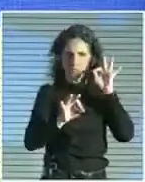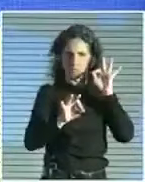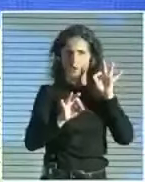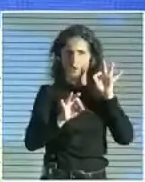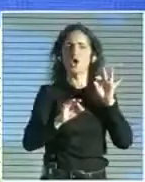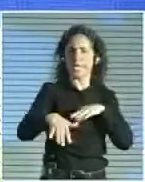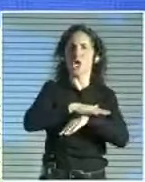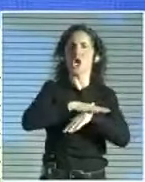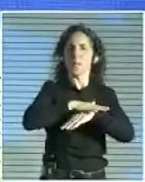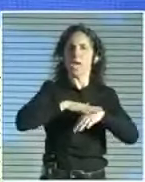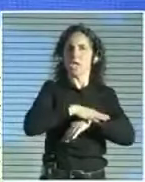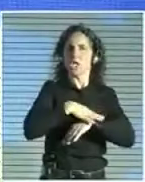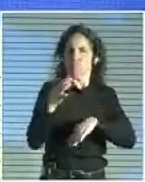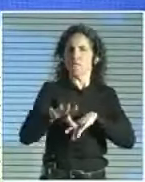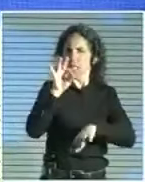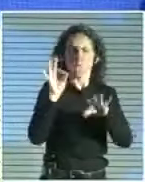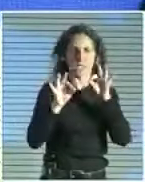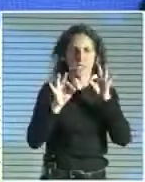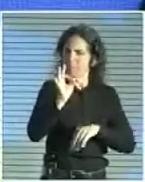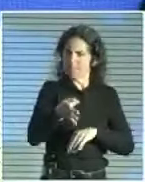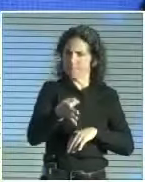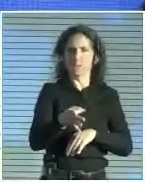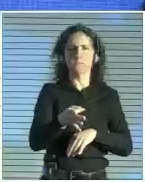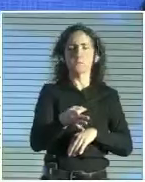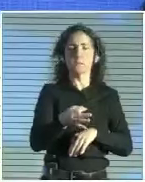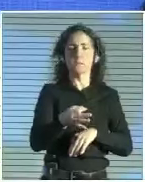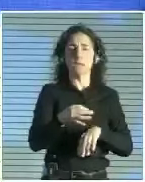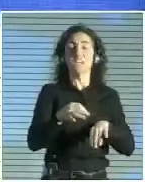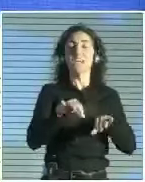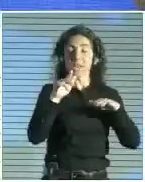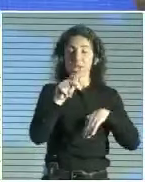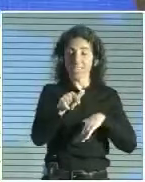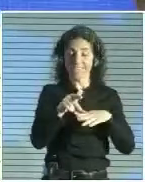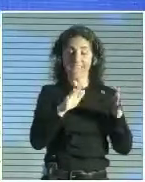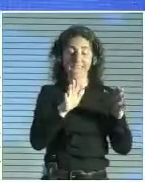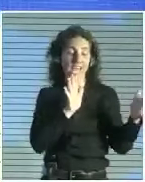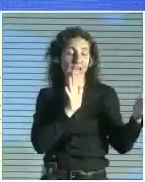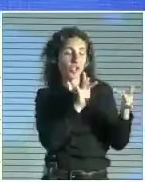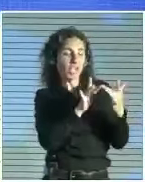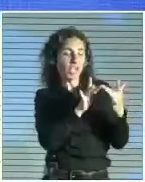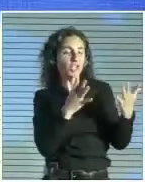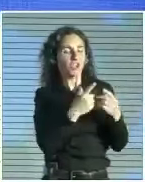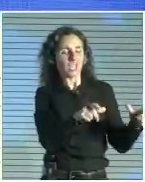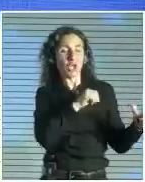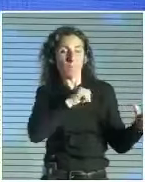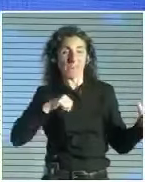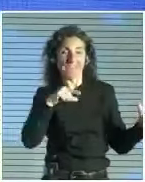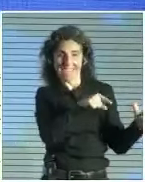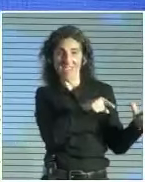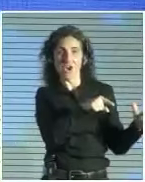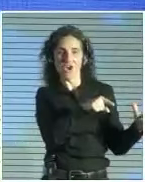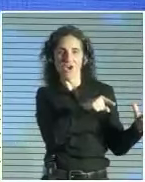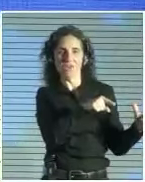interaction with the private sector. And I will have to say and admit that the private sector